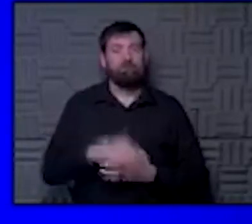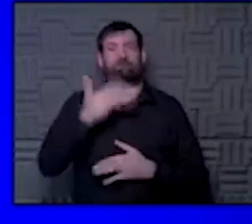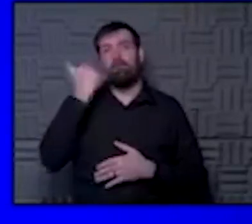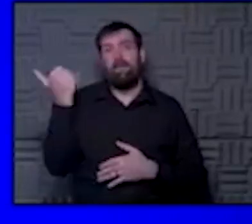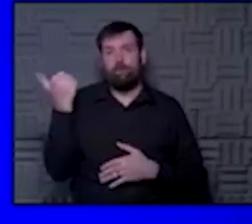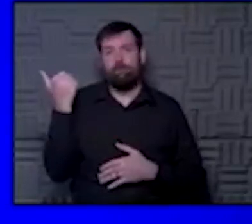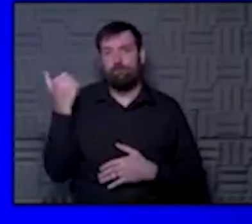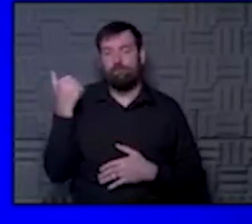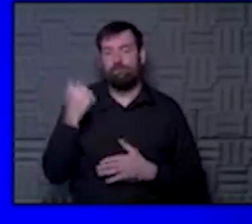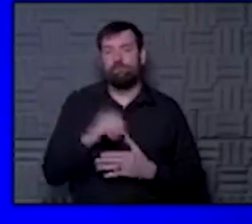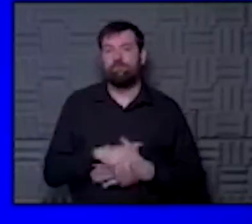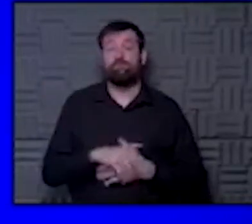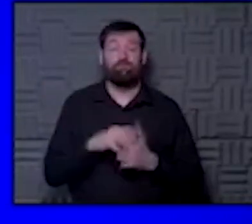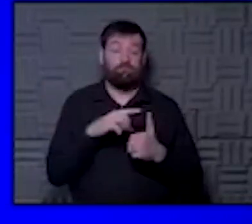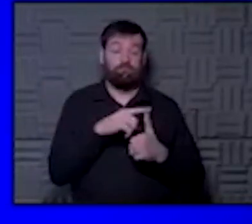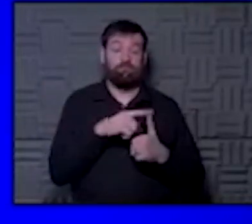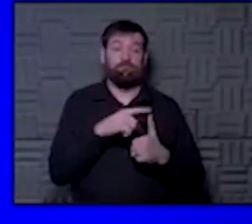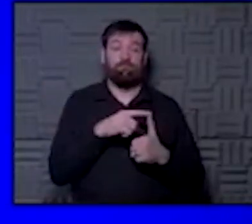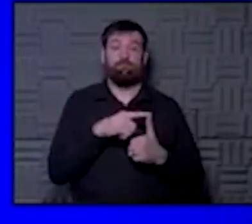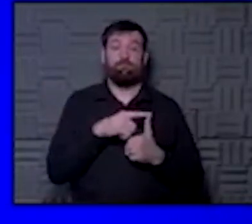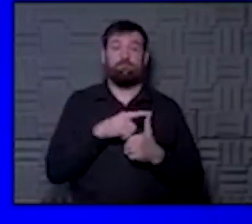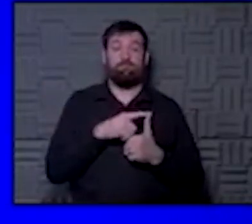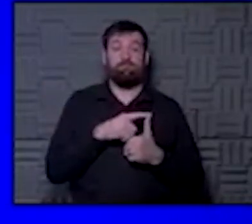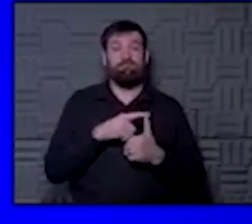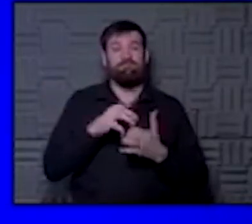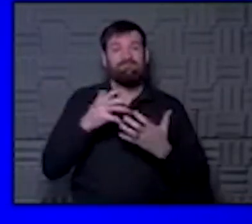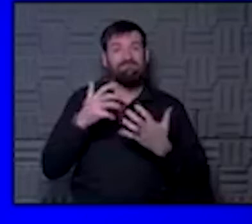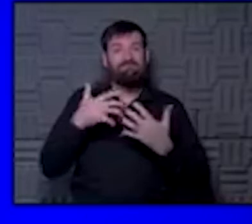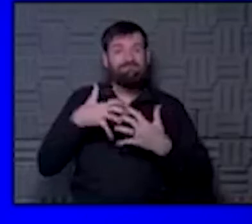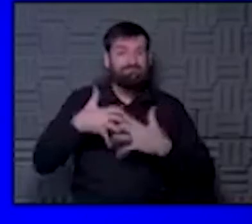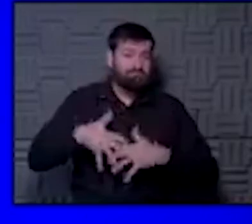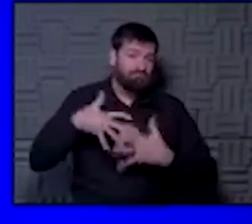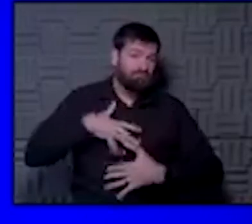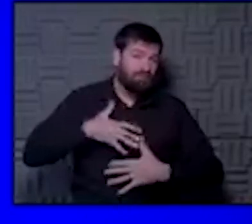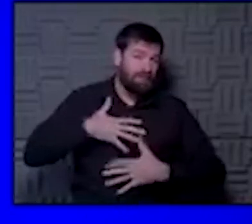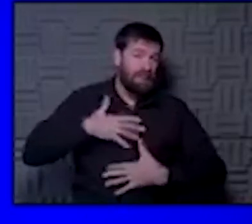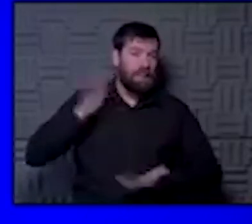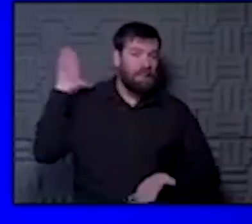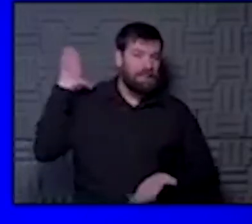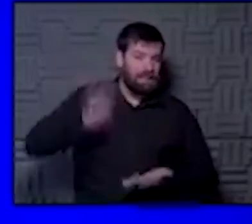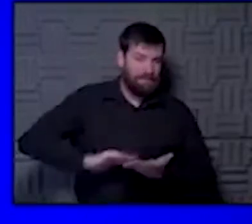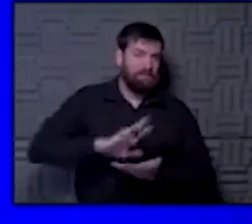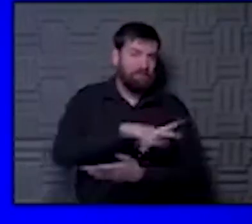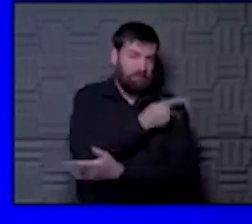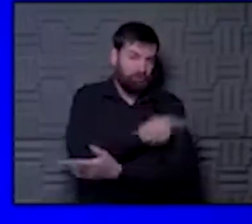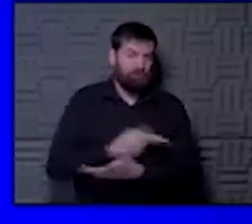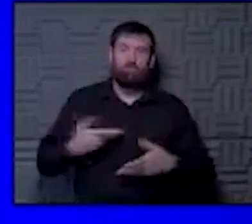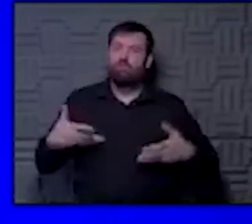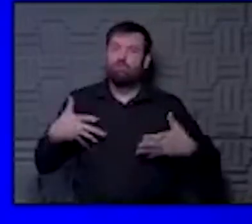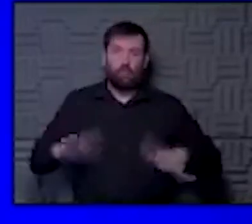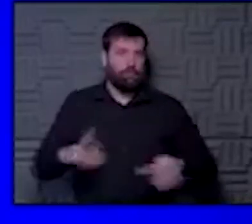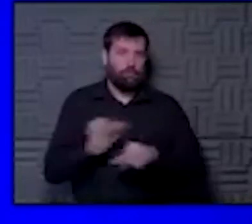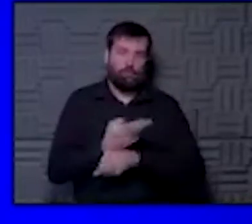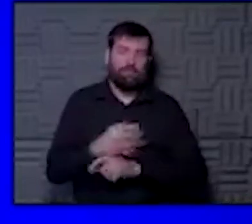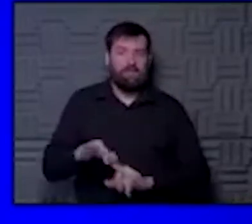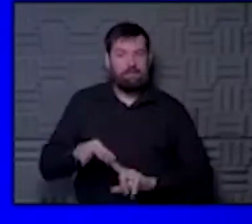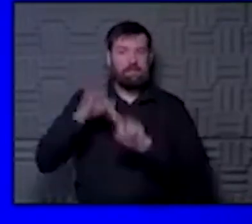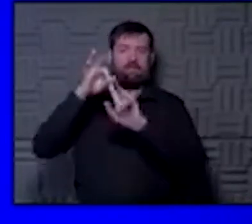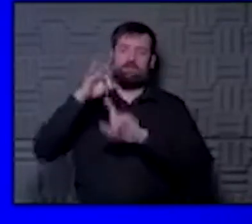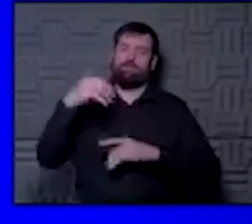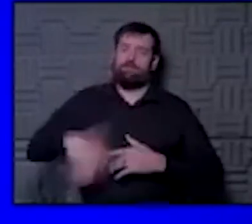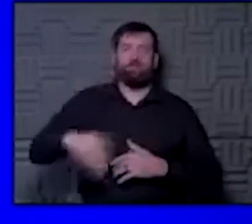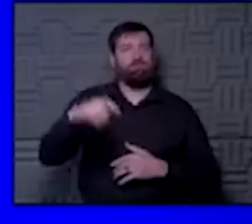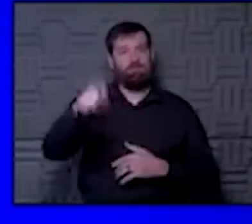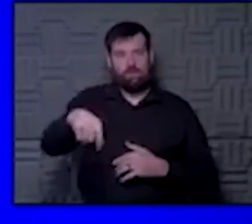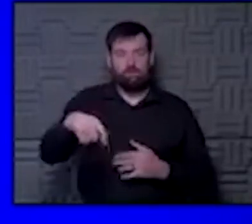now. Now, number one, we are trying to ventilate less patients. We don't want to put them on the ventilator if we don't have to. But two, even